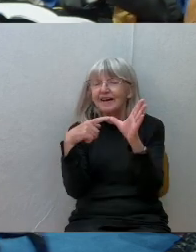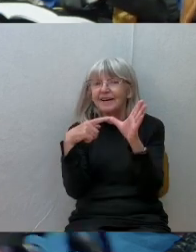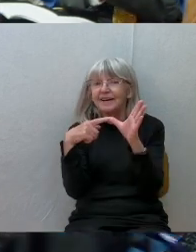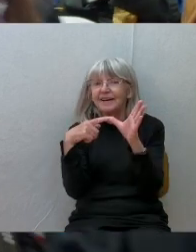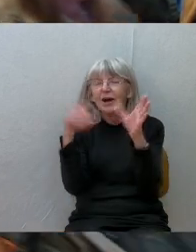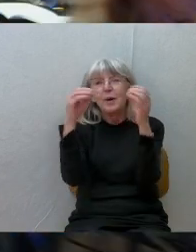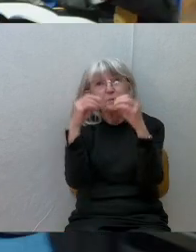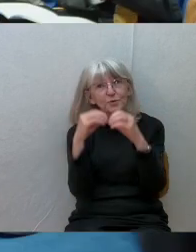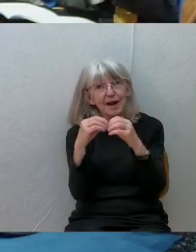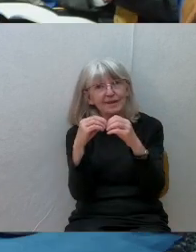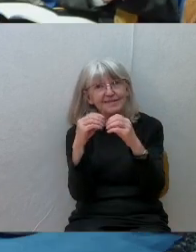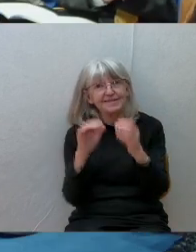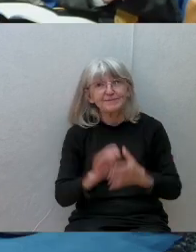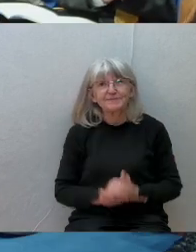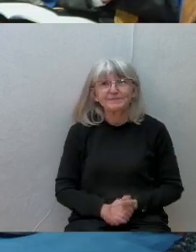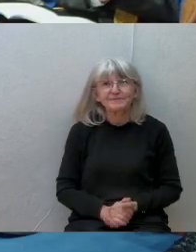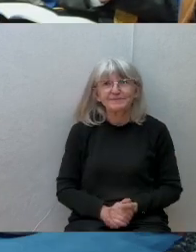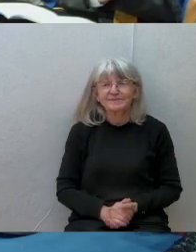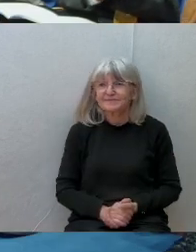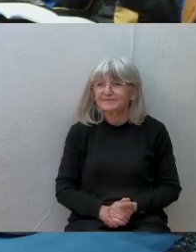Alana Bryant.